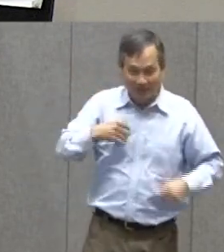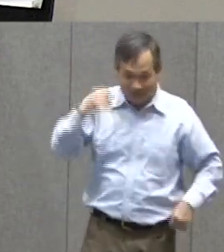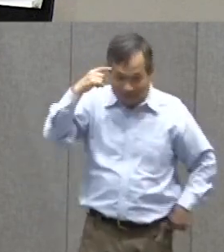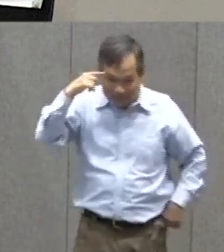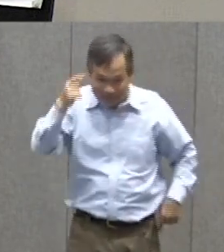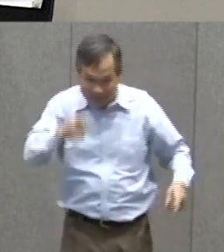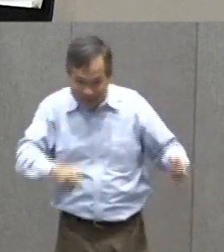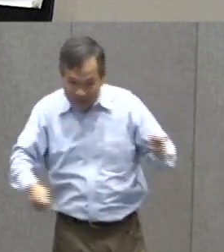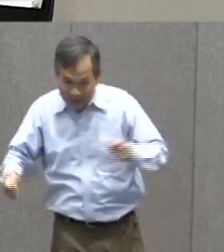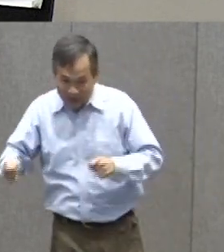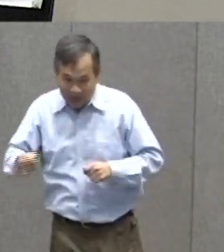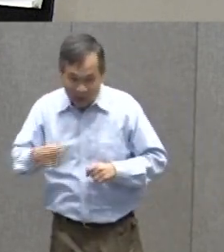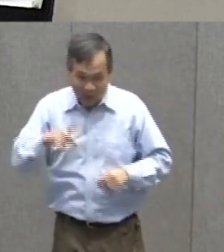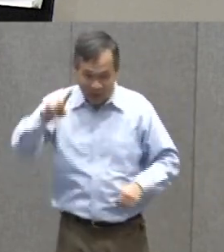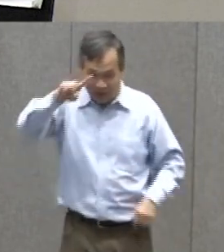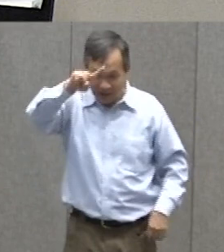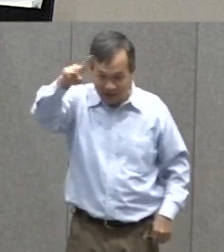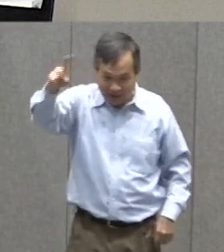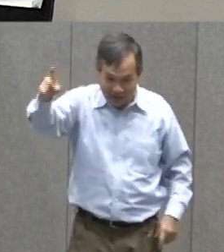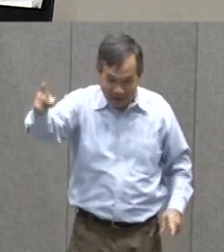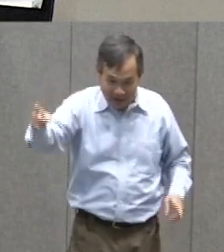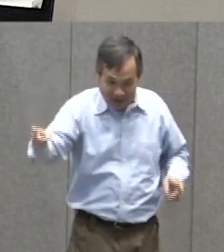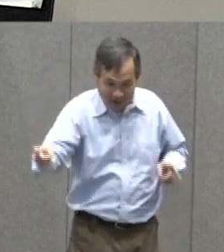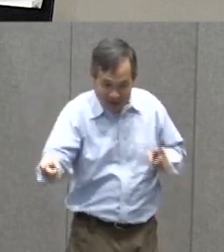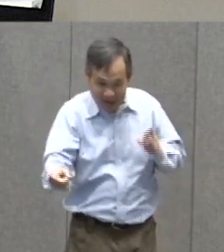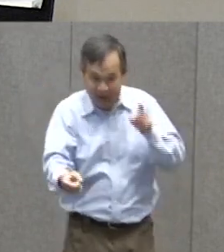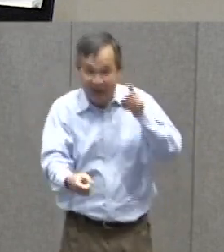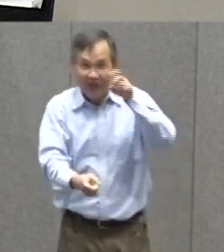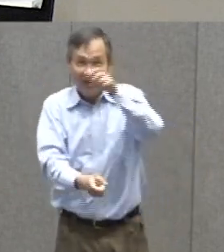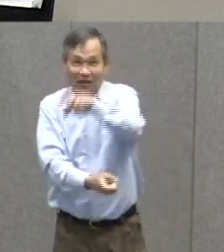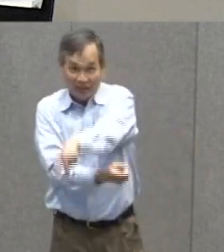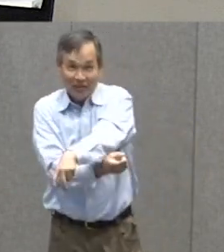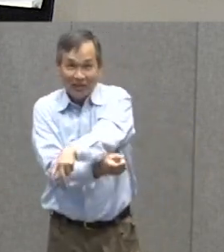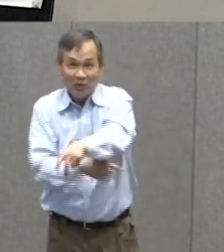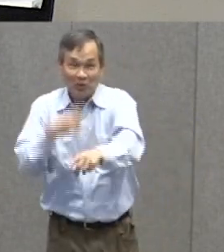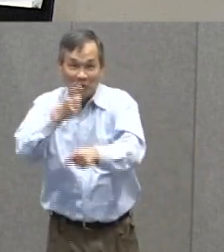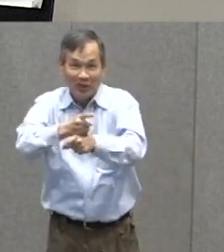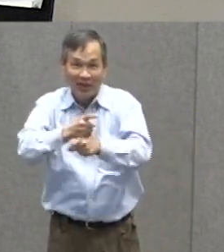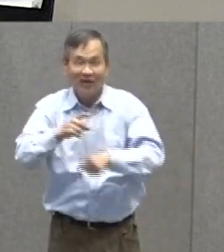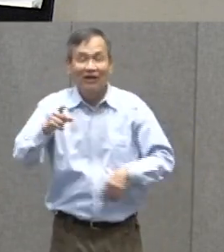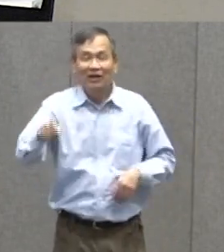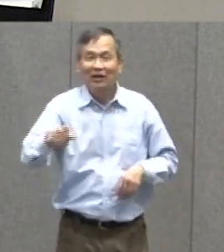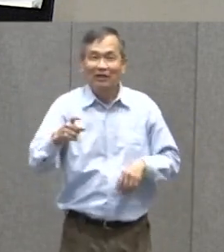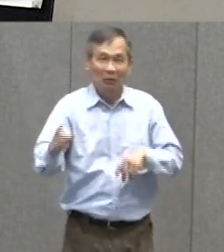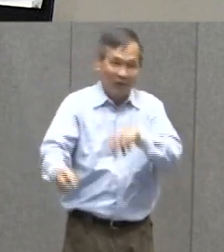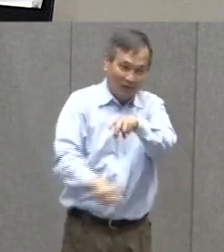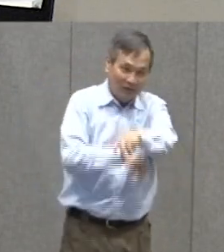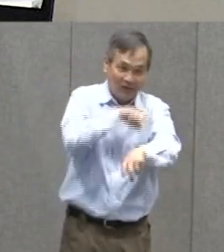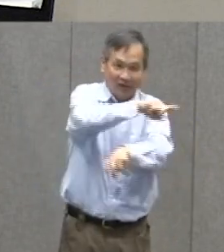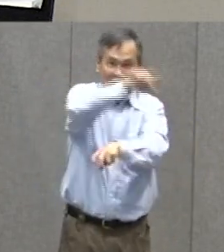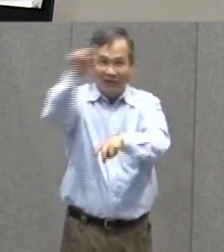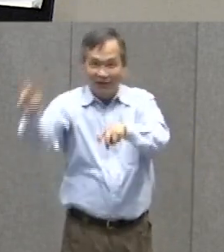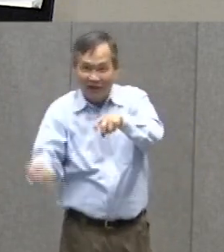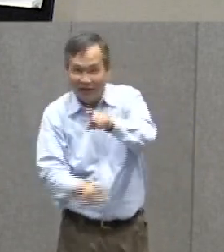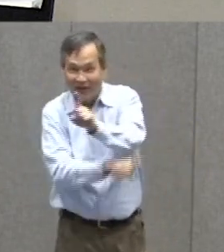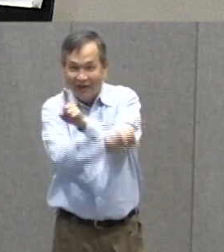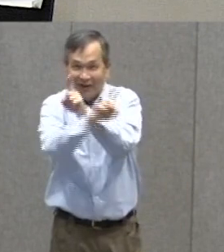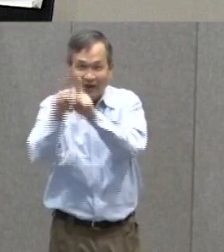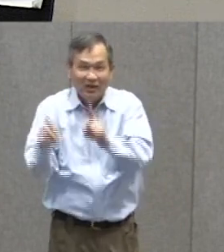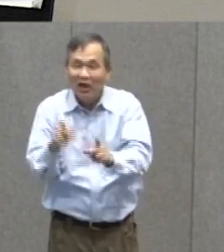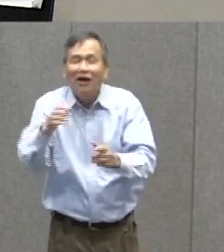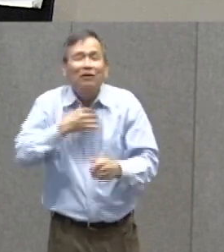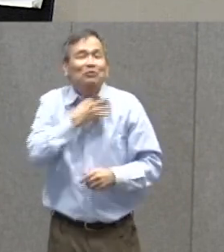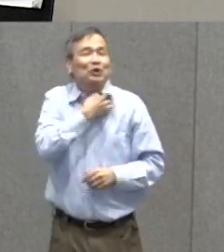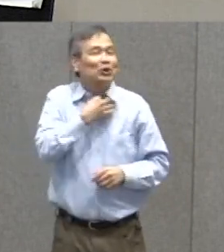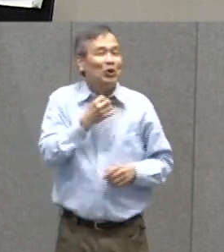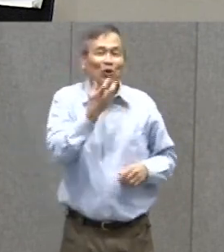When it went down, I would jump in there to be able to start jumping with the jump ropes there. So I'm curious, is